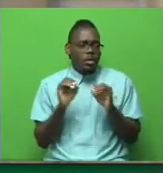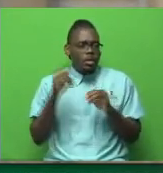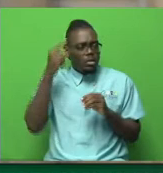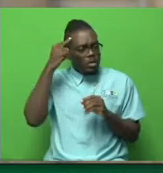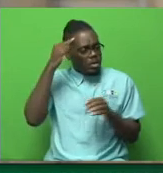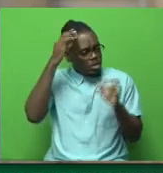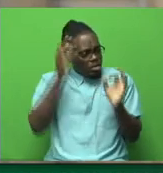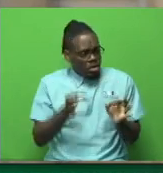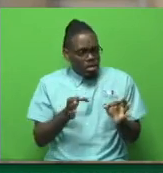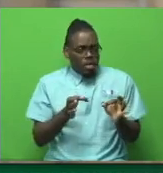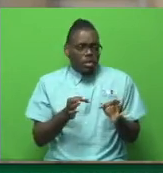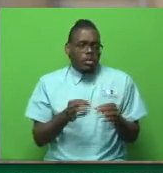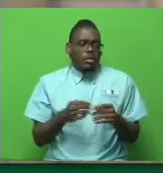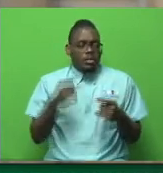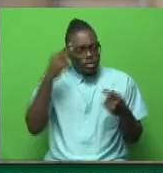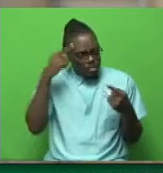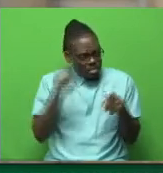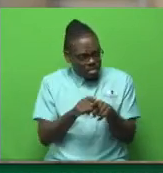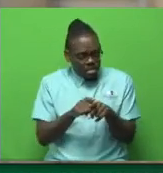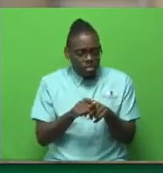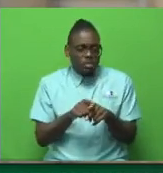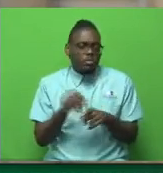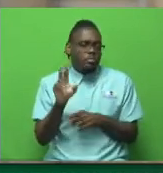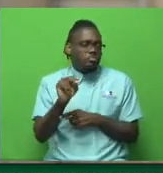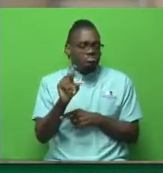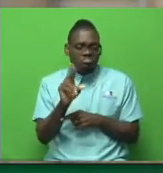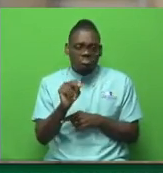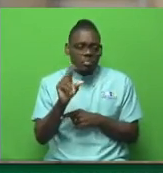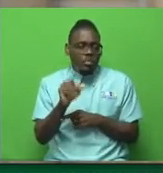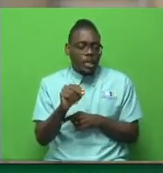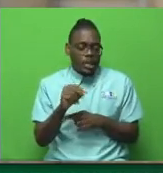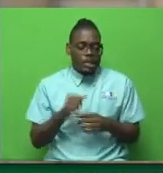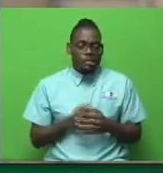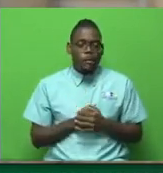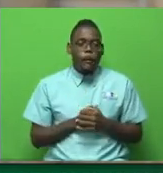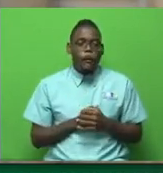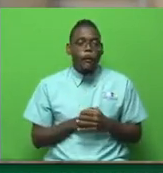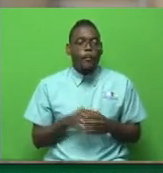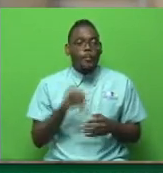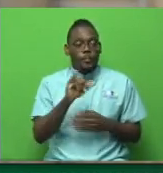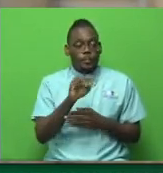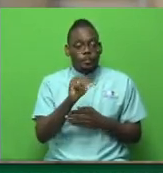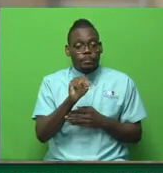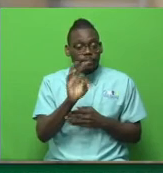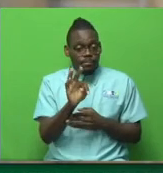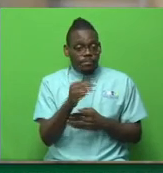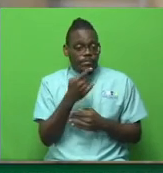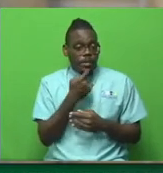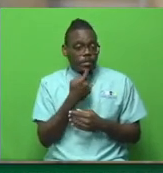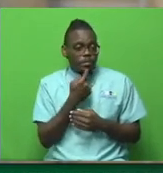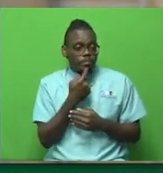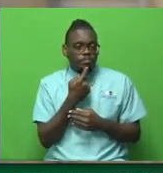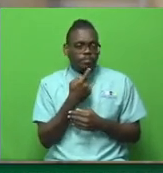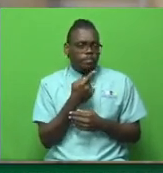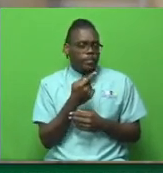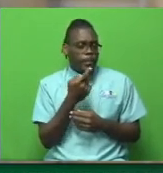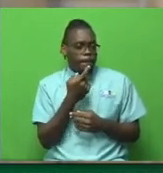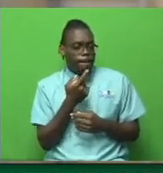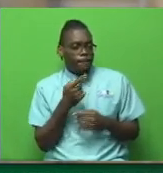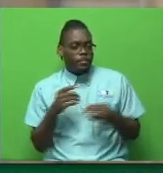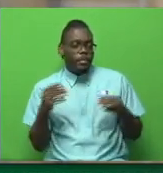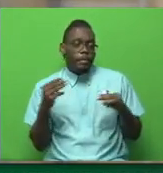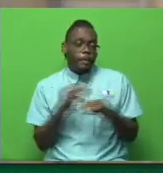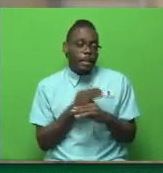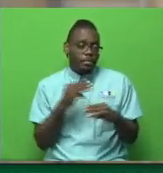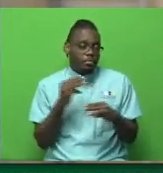in other words Madam speaker the IMF had said that your maths not Matson so you're better maths